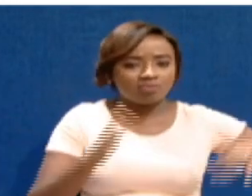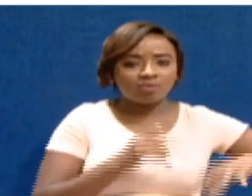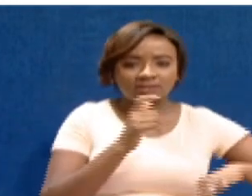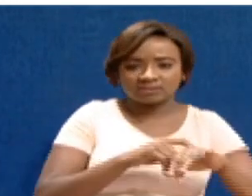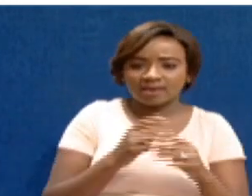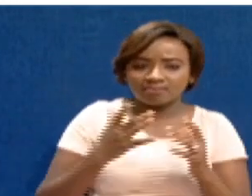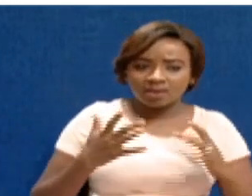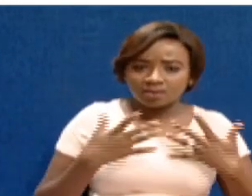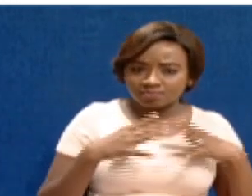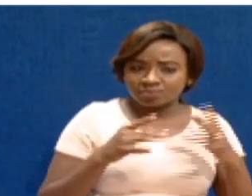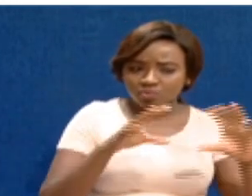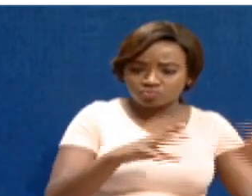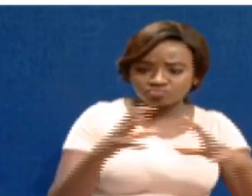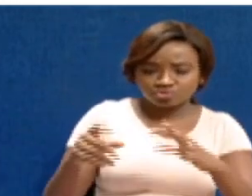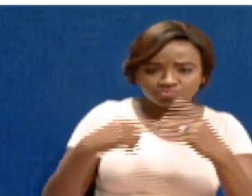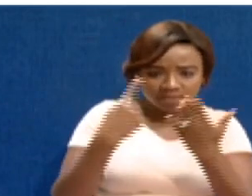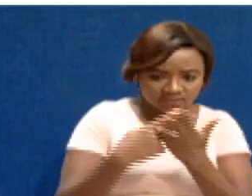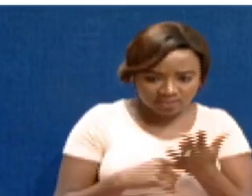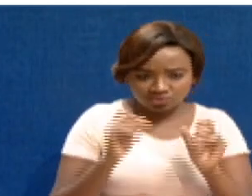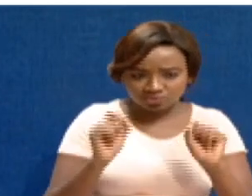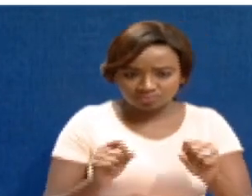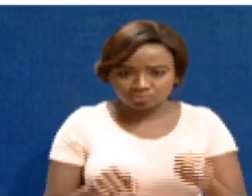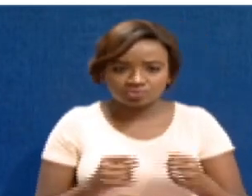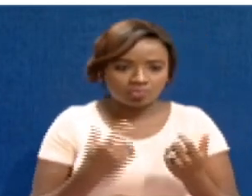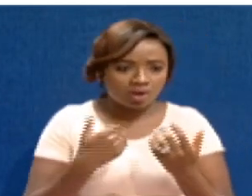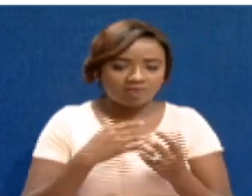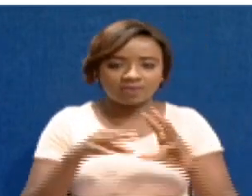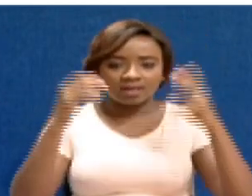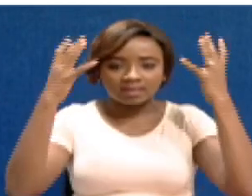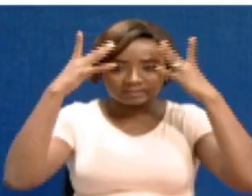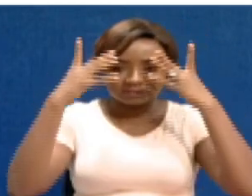state. Pakistan, the overthrow of Zulfikar Ali Bhutto,